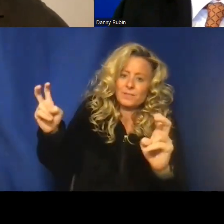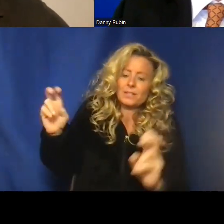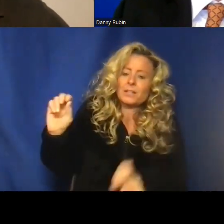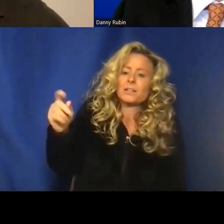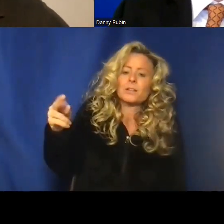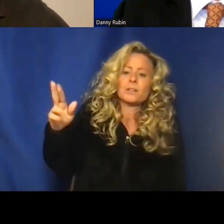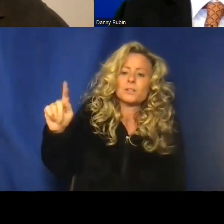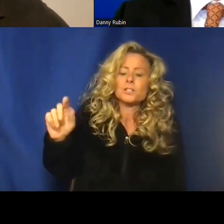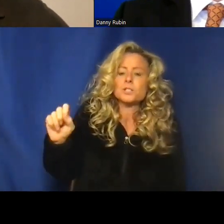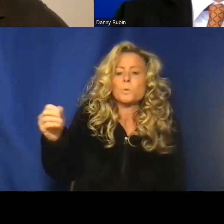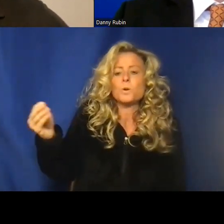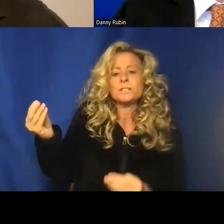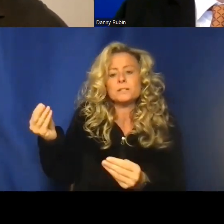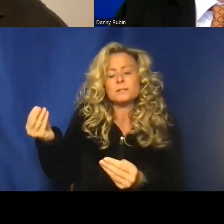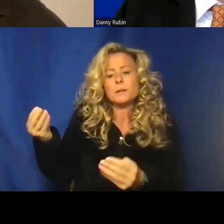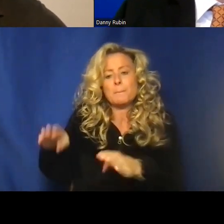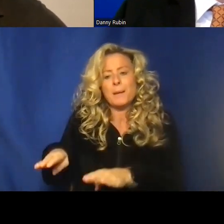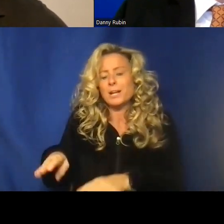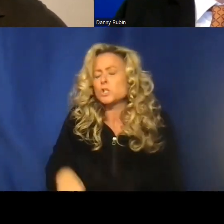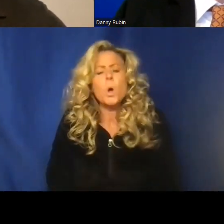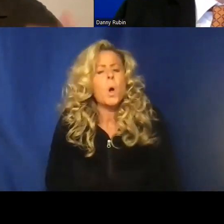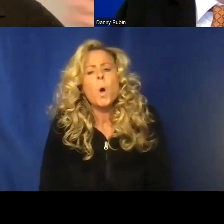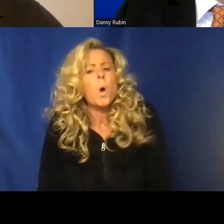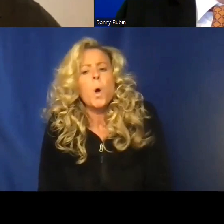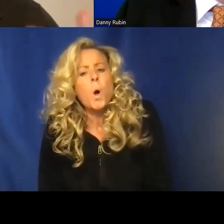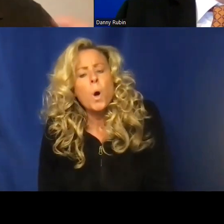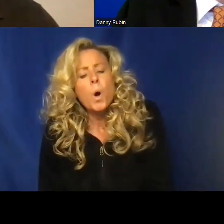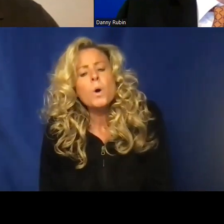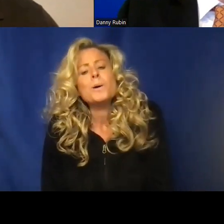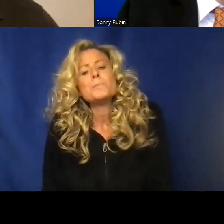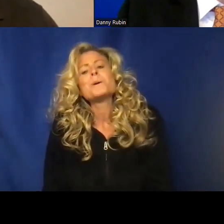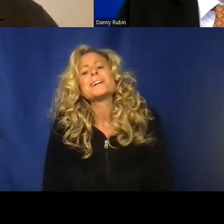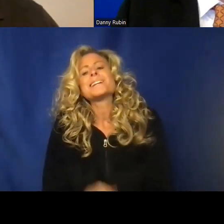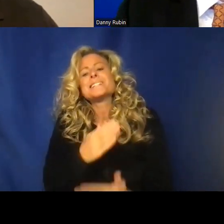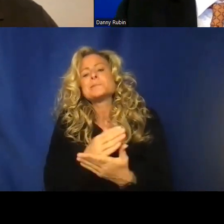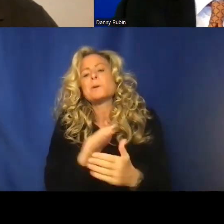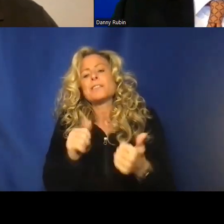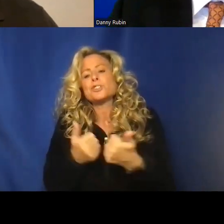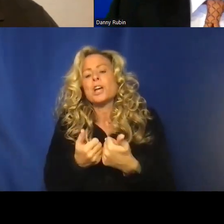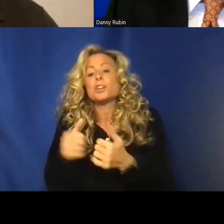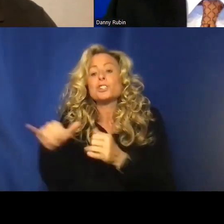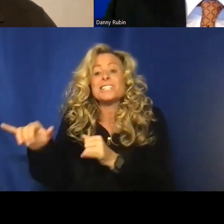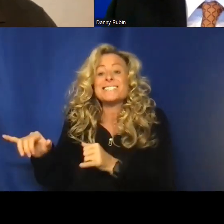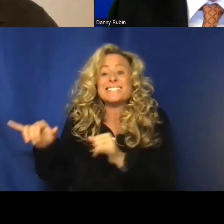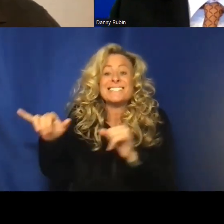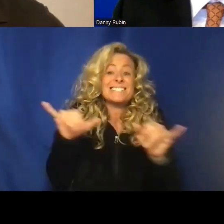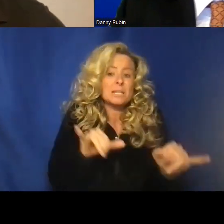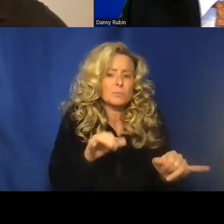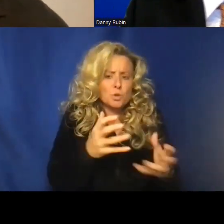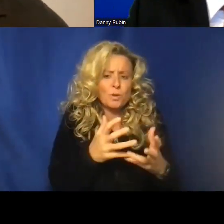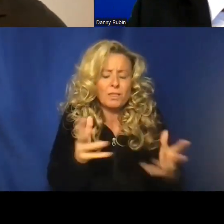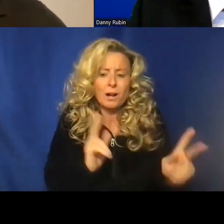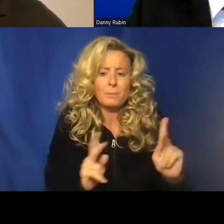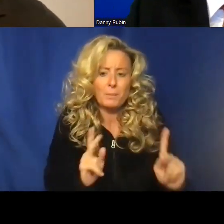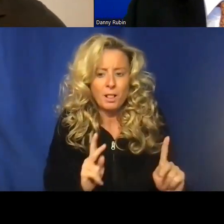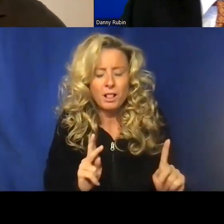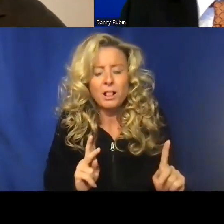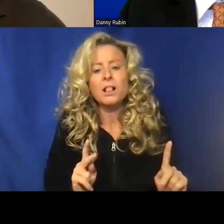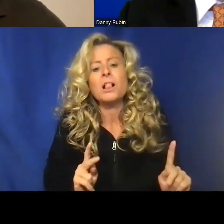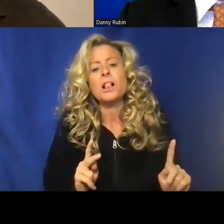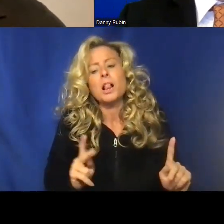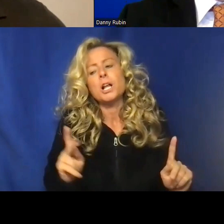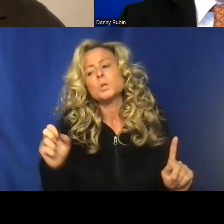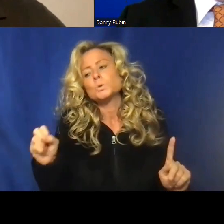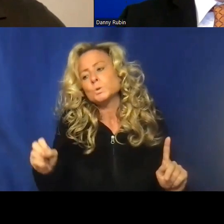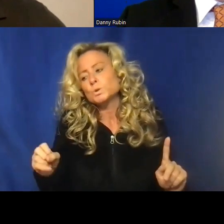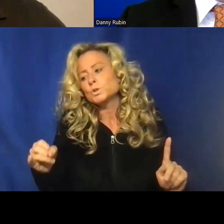it's that not why? sports betting. Okay. That's part of the challenge is it's very similar to a lot of people, and so